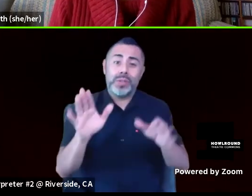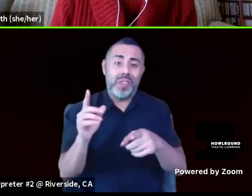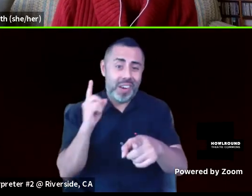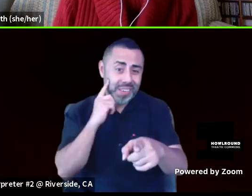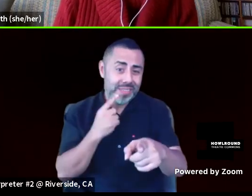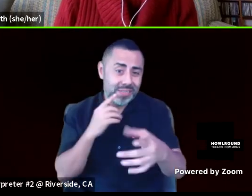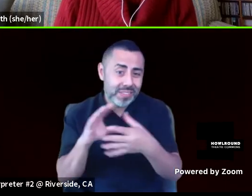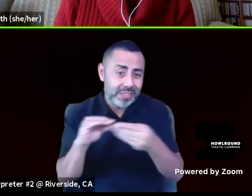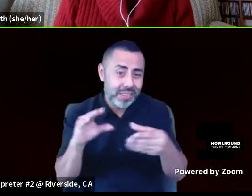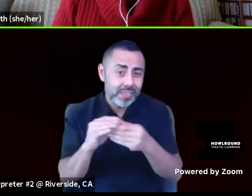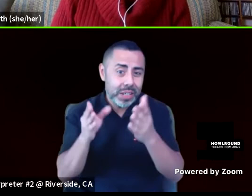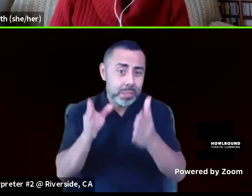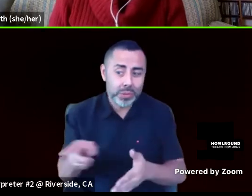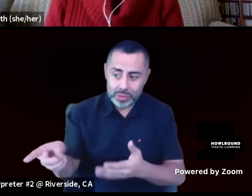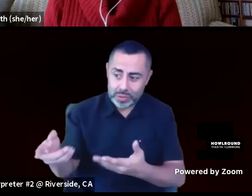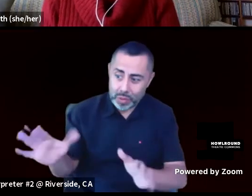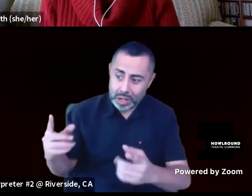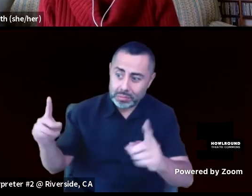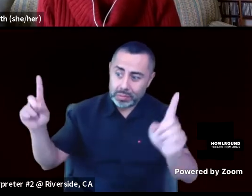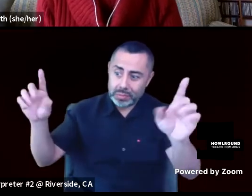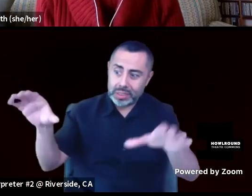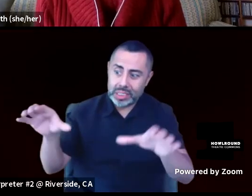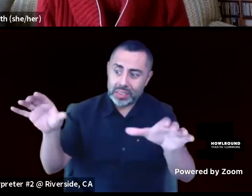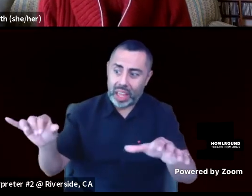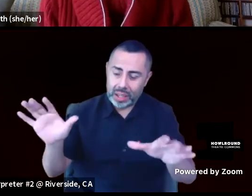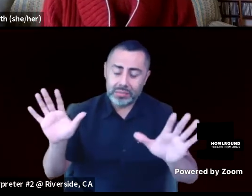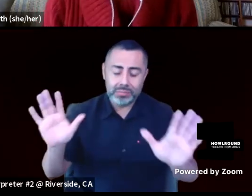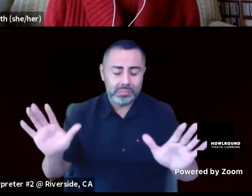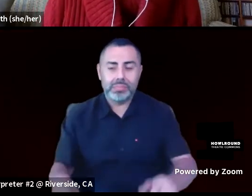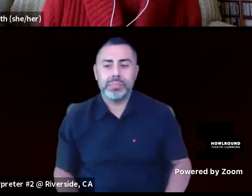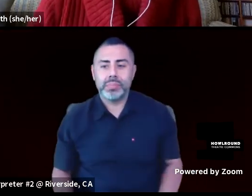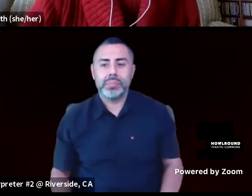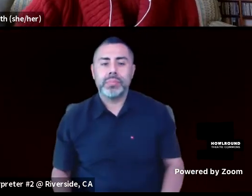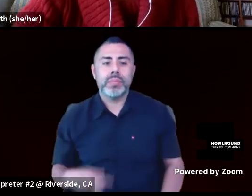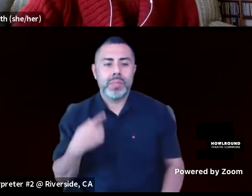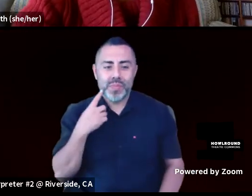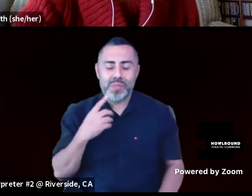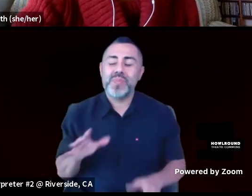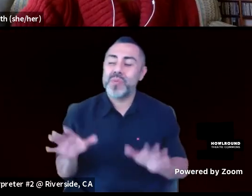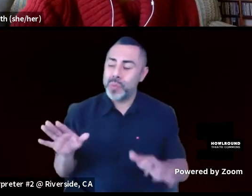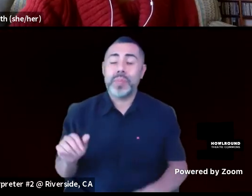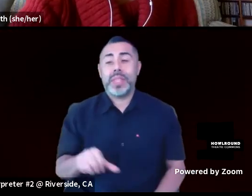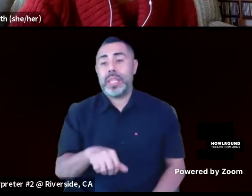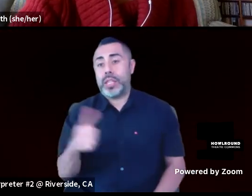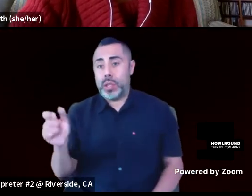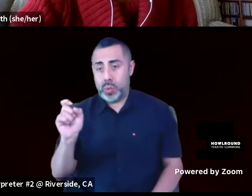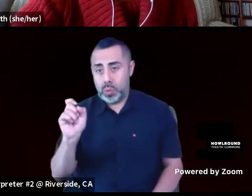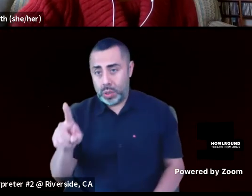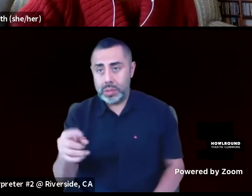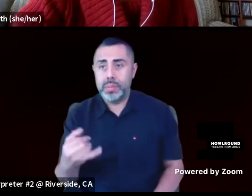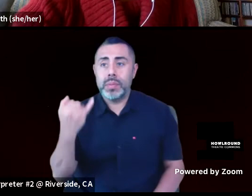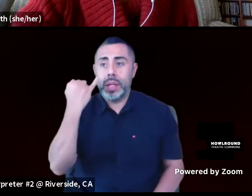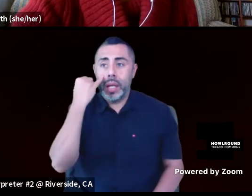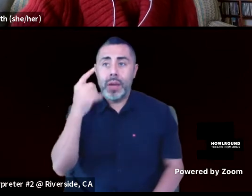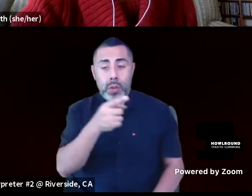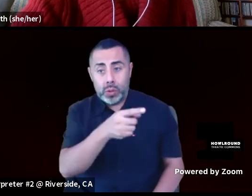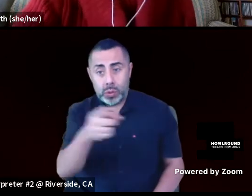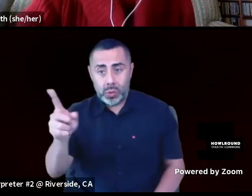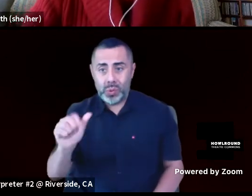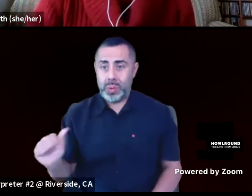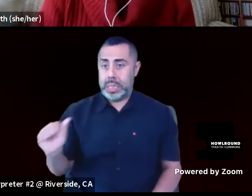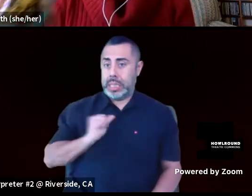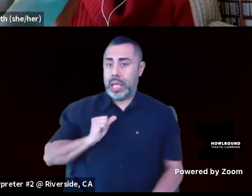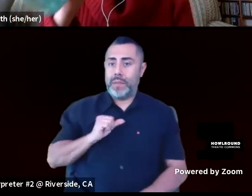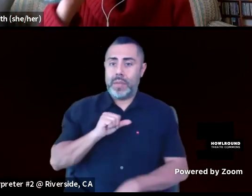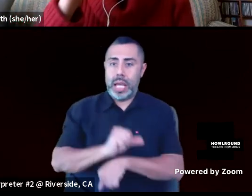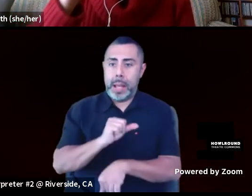done that. Great. Next question. If you are a self-employed artist and are fortunate enough